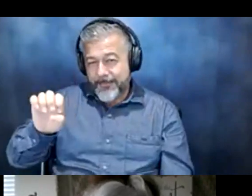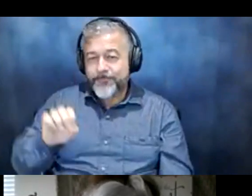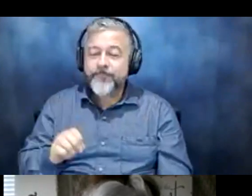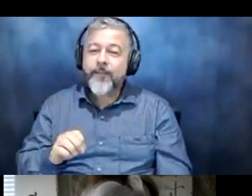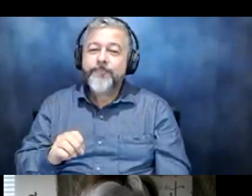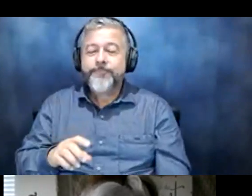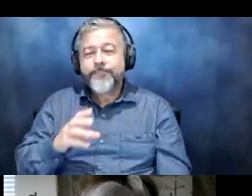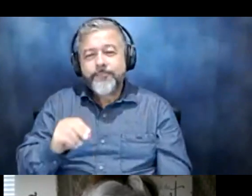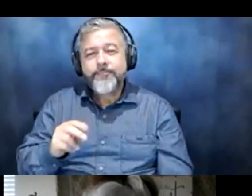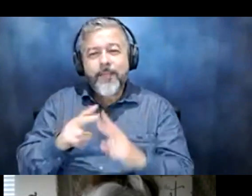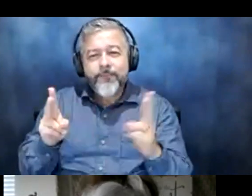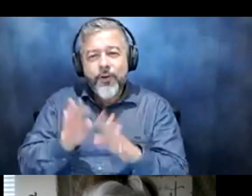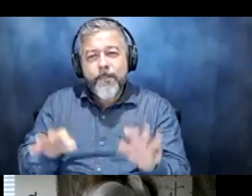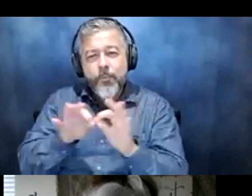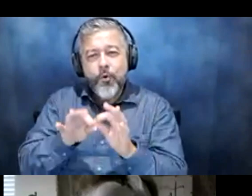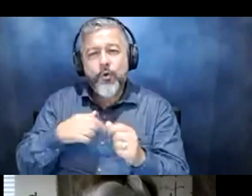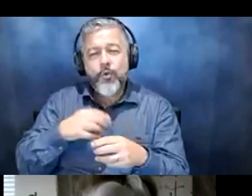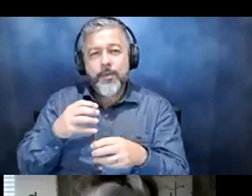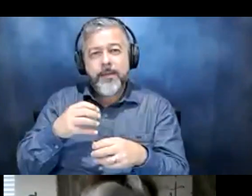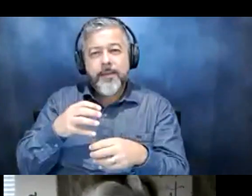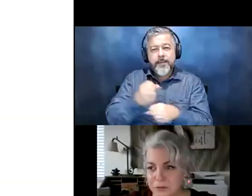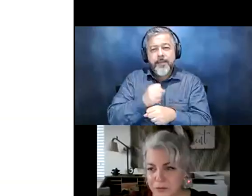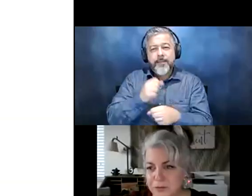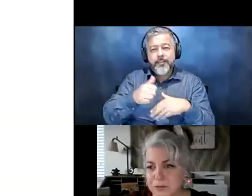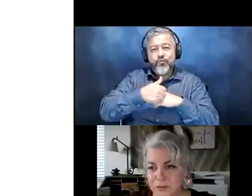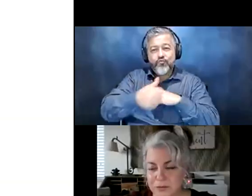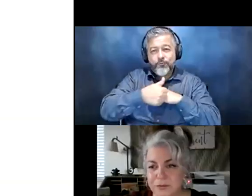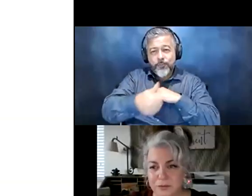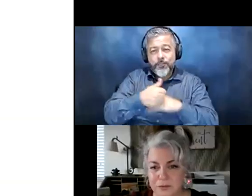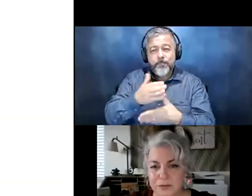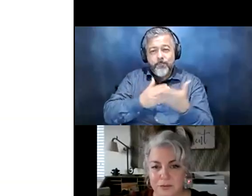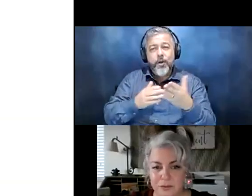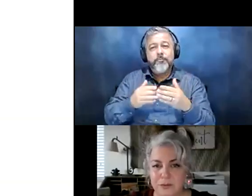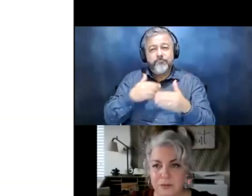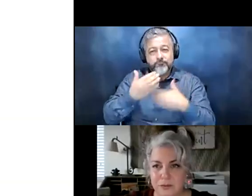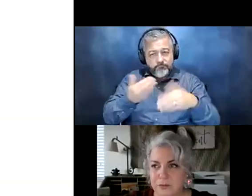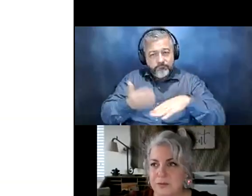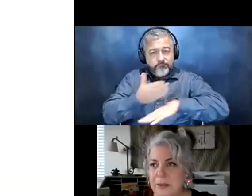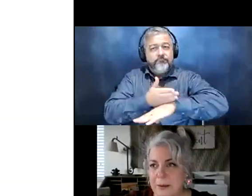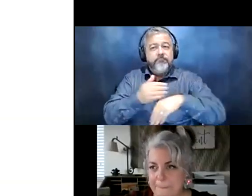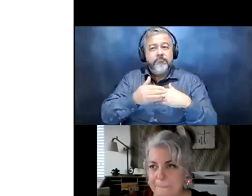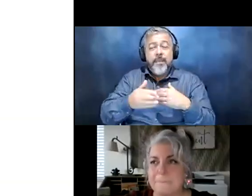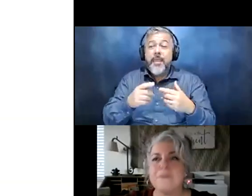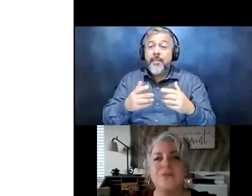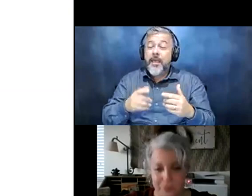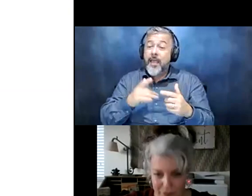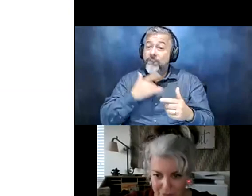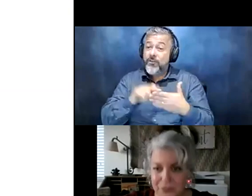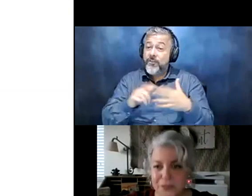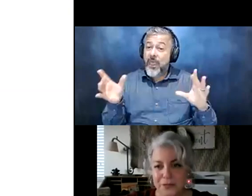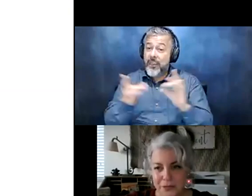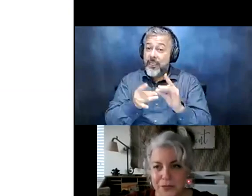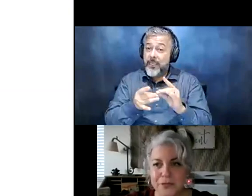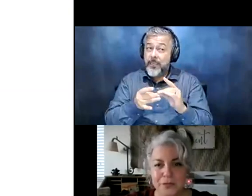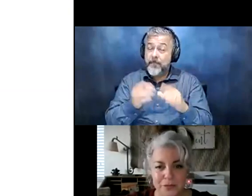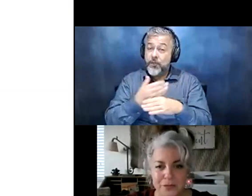it's really important that we get this transportation piece moving. And I think the link between housing and transportation hasn't really been